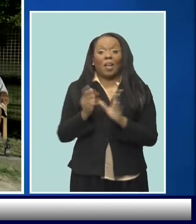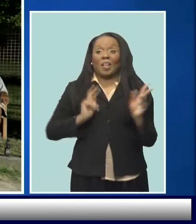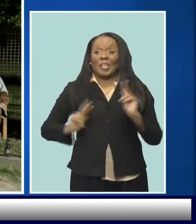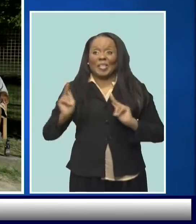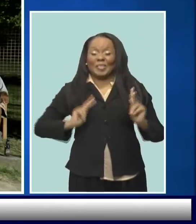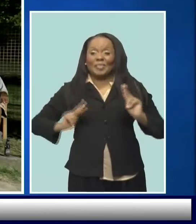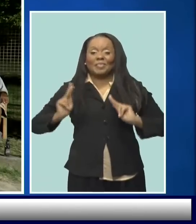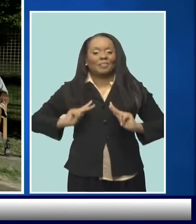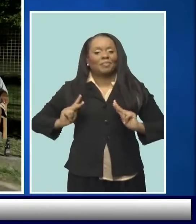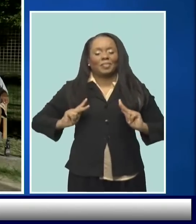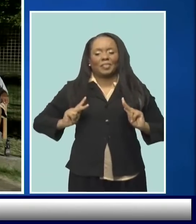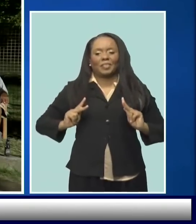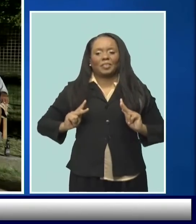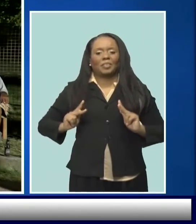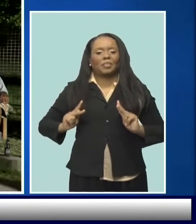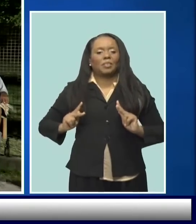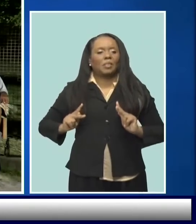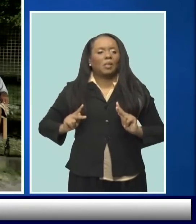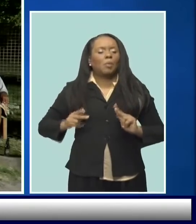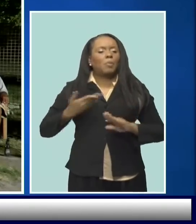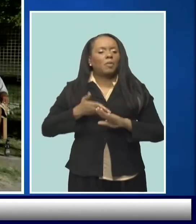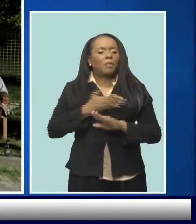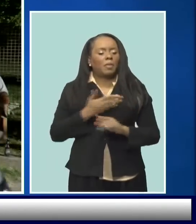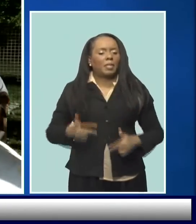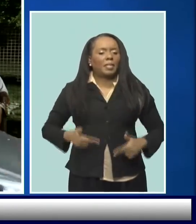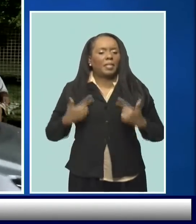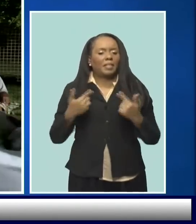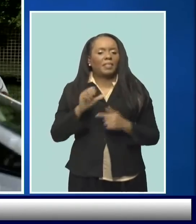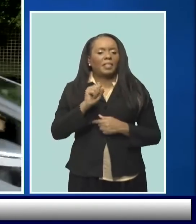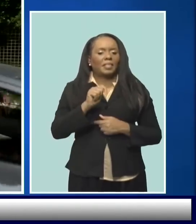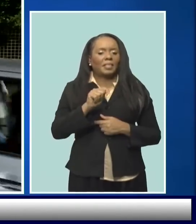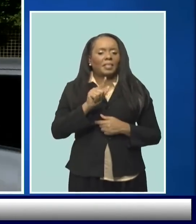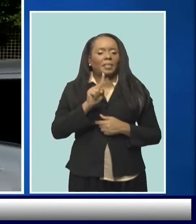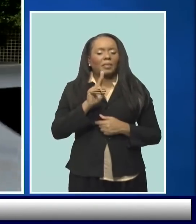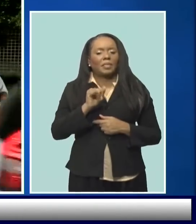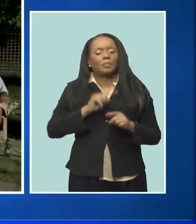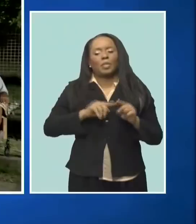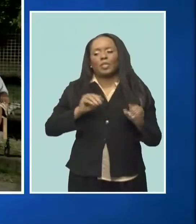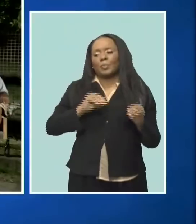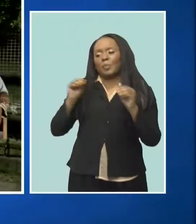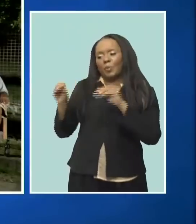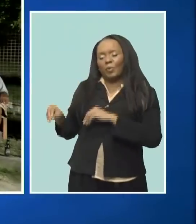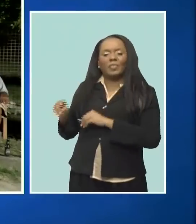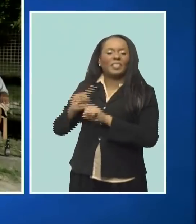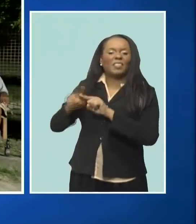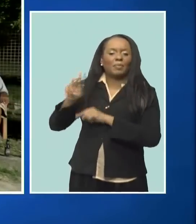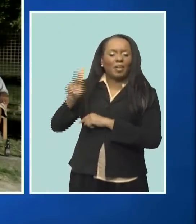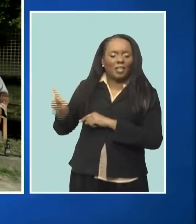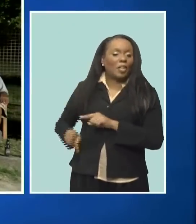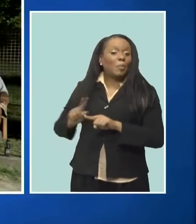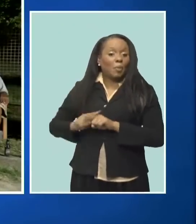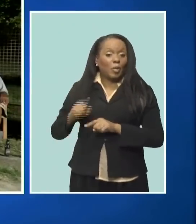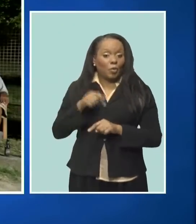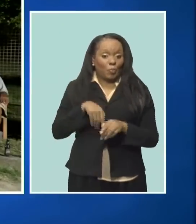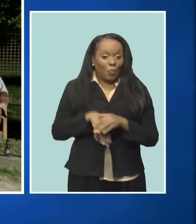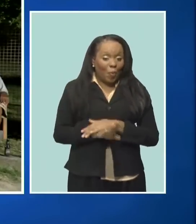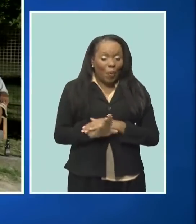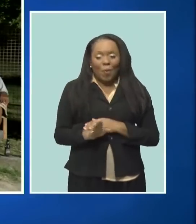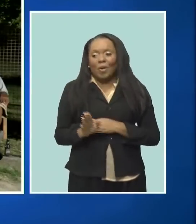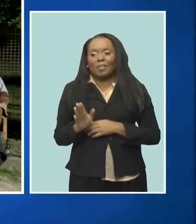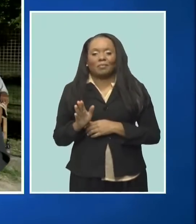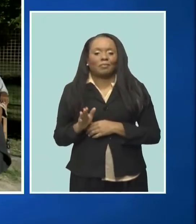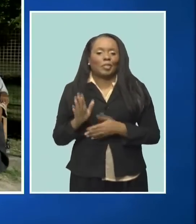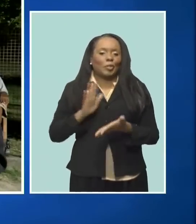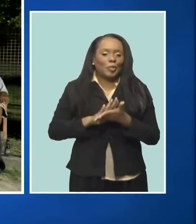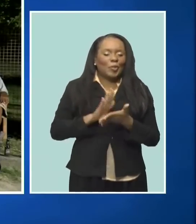who would have moved out of the parish. If you come from St. Lucie, you were born here, your parents here, you have parents here, you went to school in St.